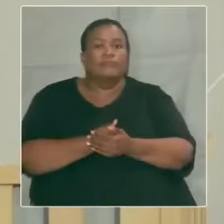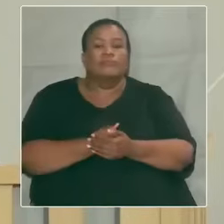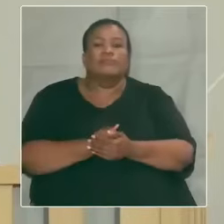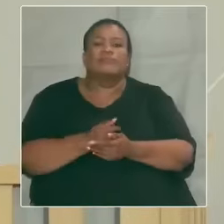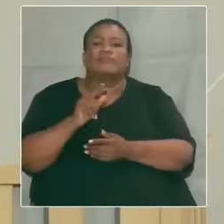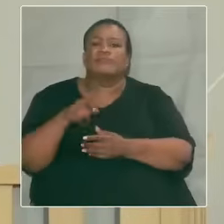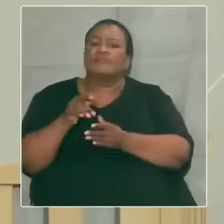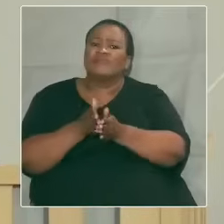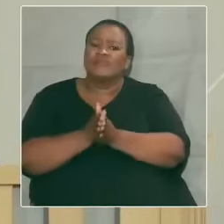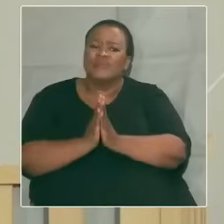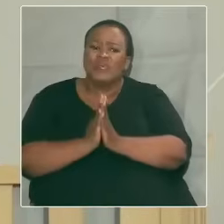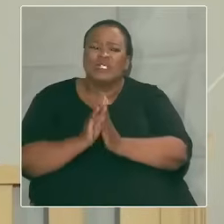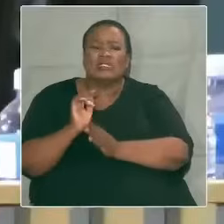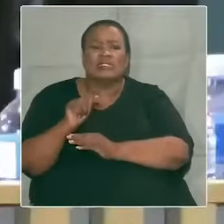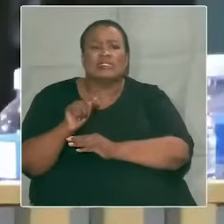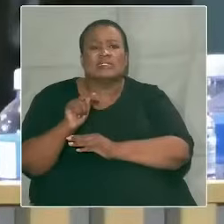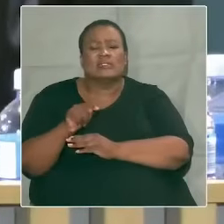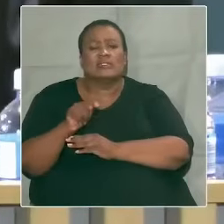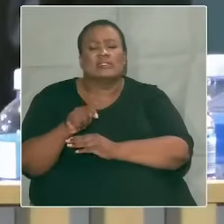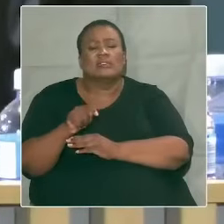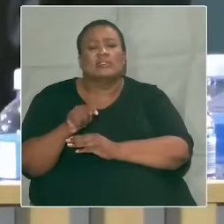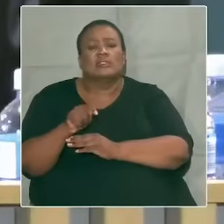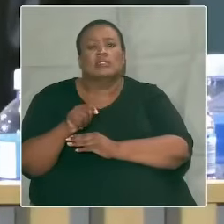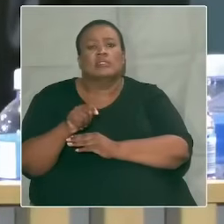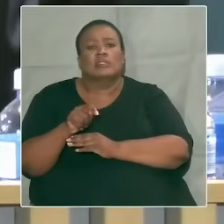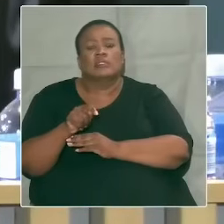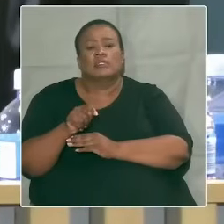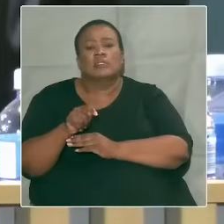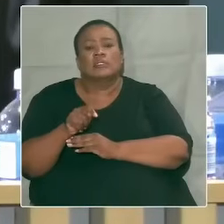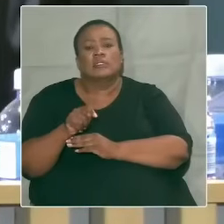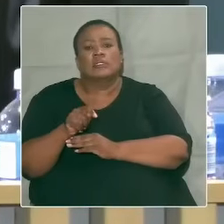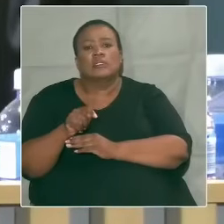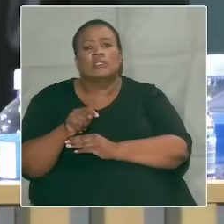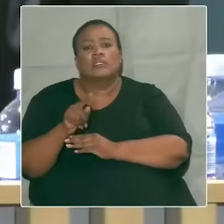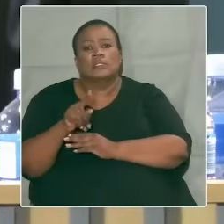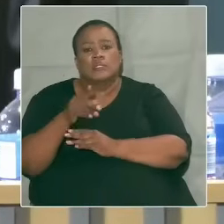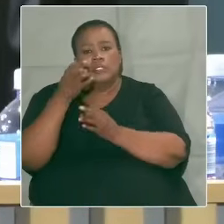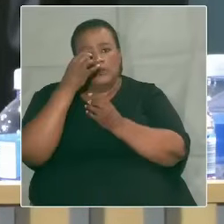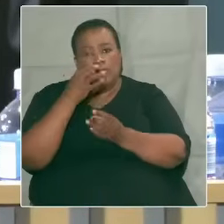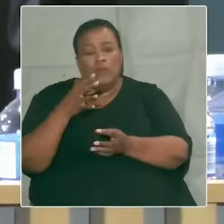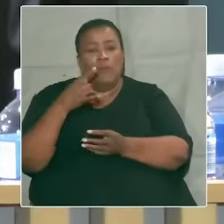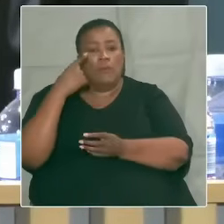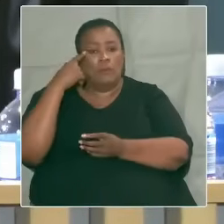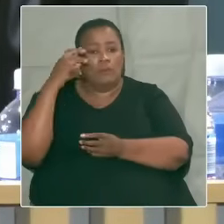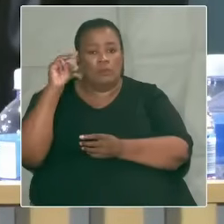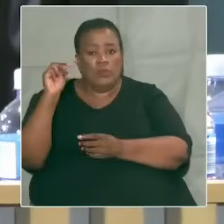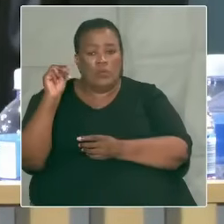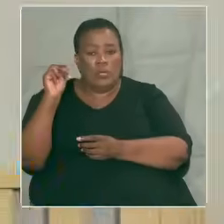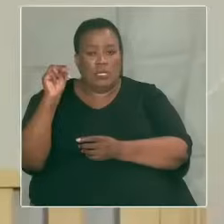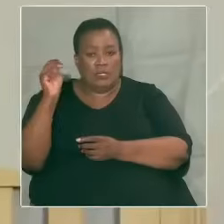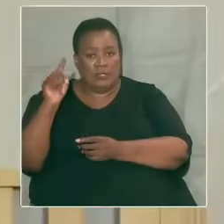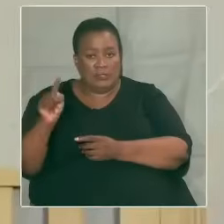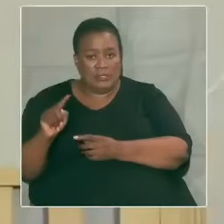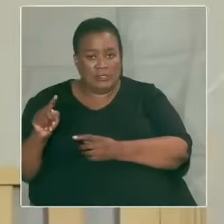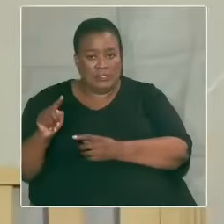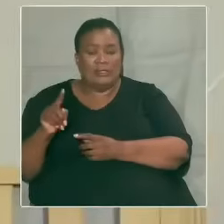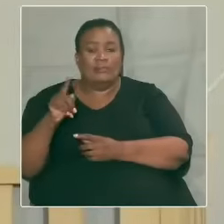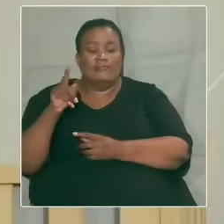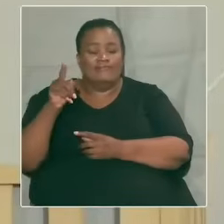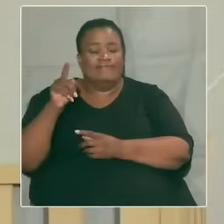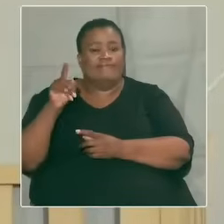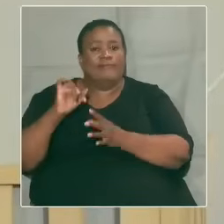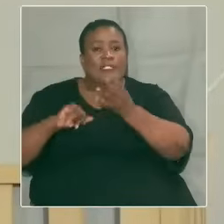request was directed to Lieutenant General Mkhonazi, who then seconded